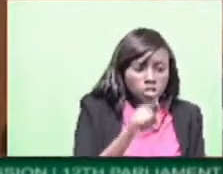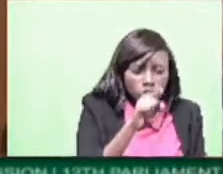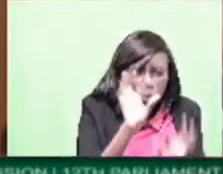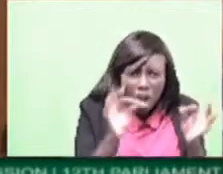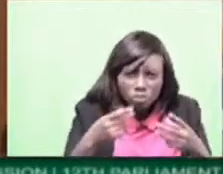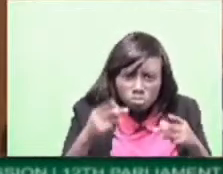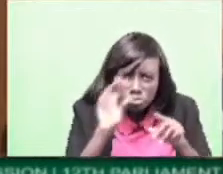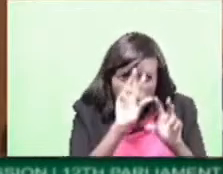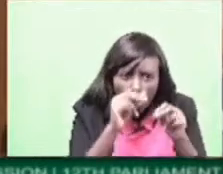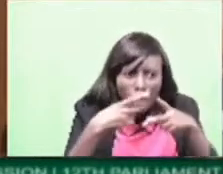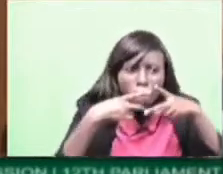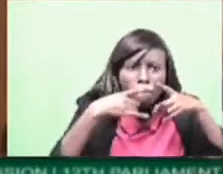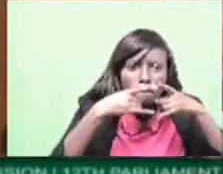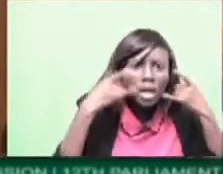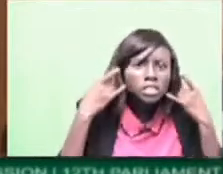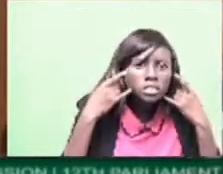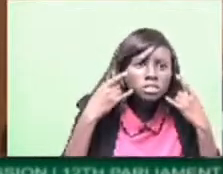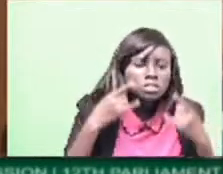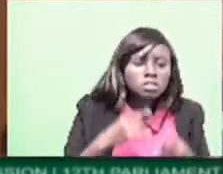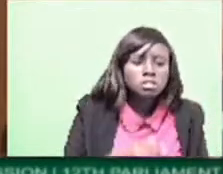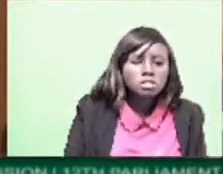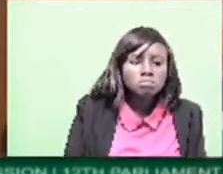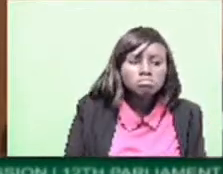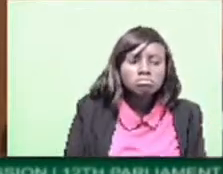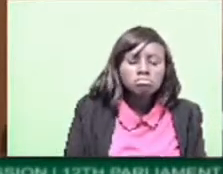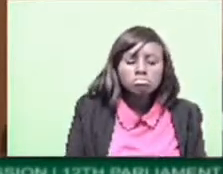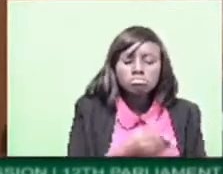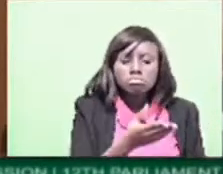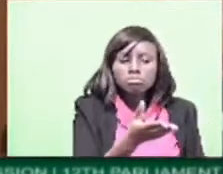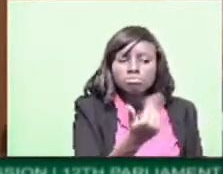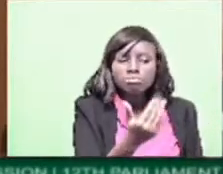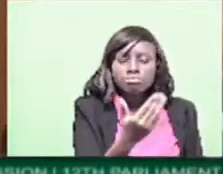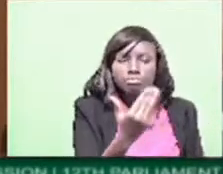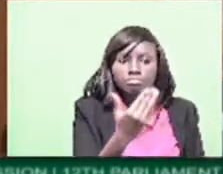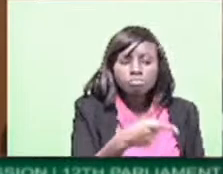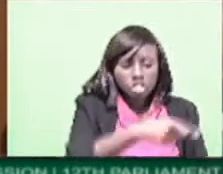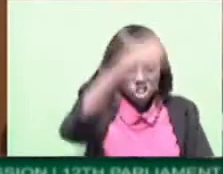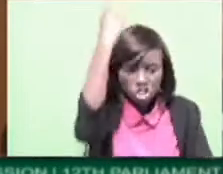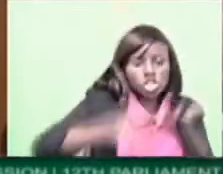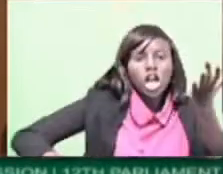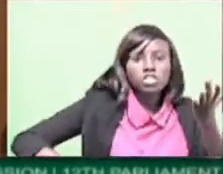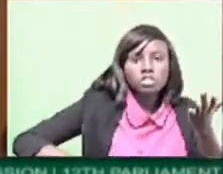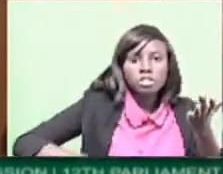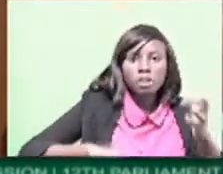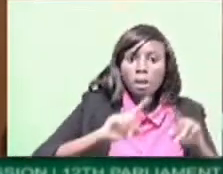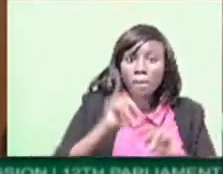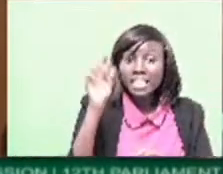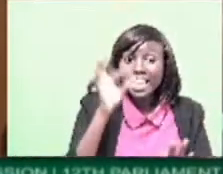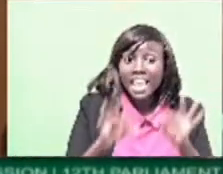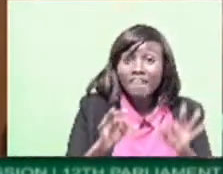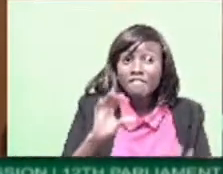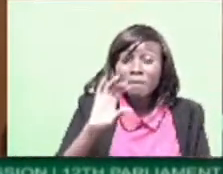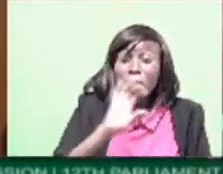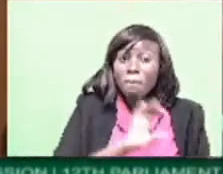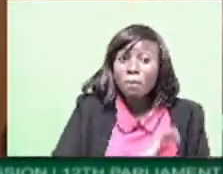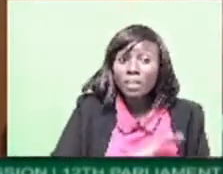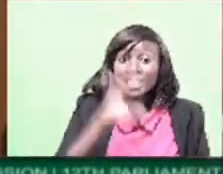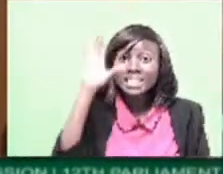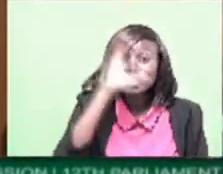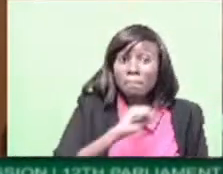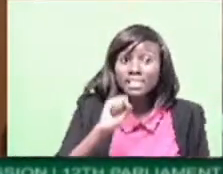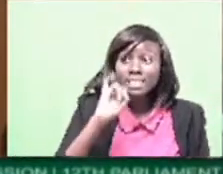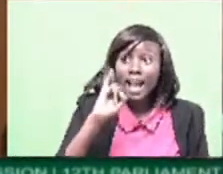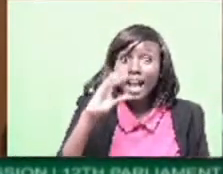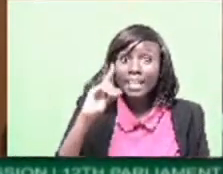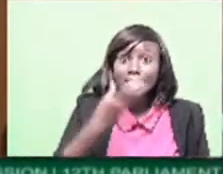on the ticket for him to go and pay? So I know there is the police can take you to the station